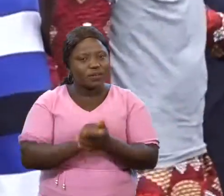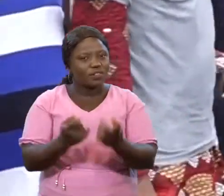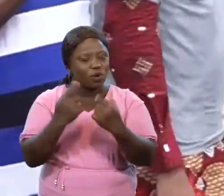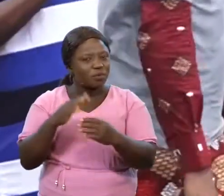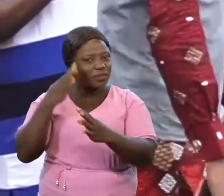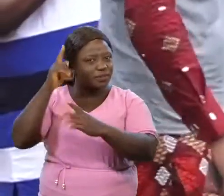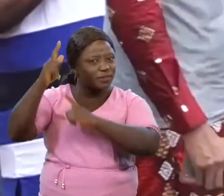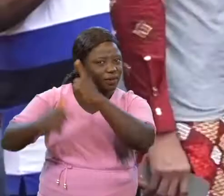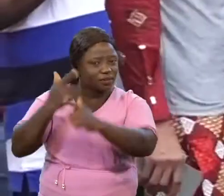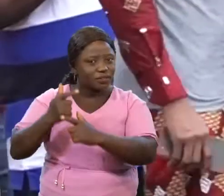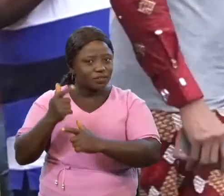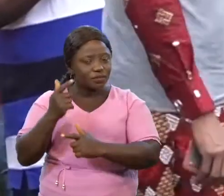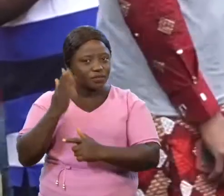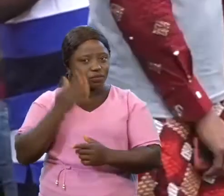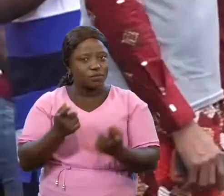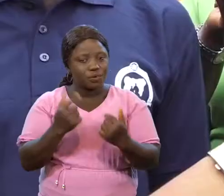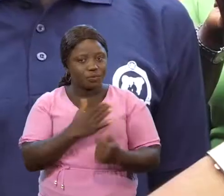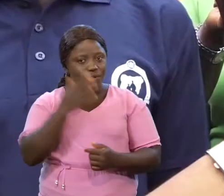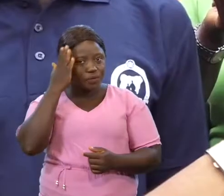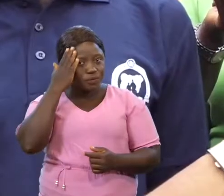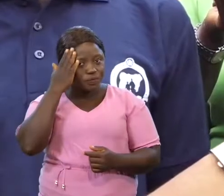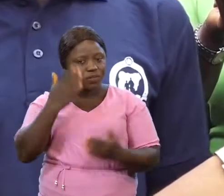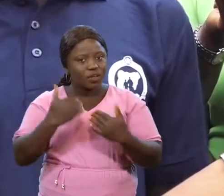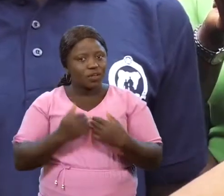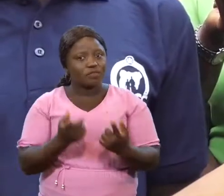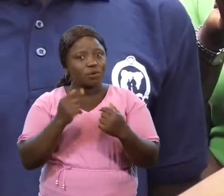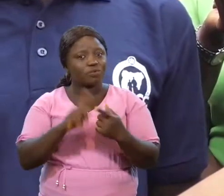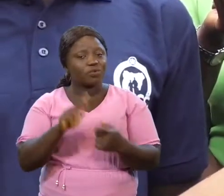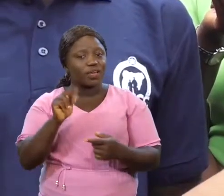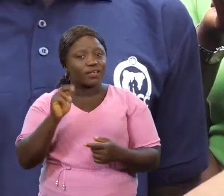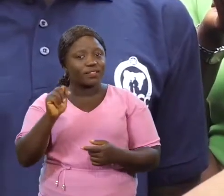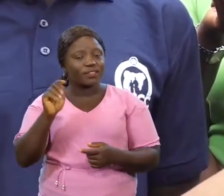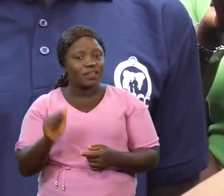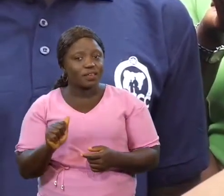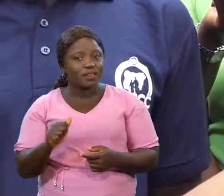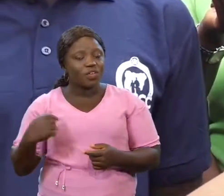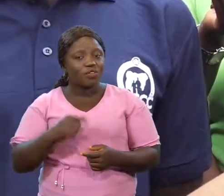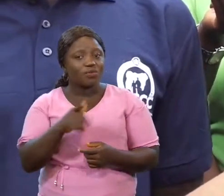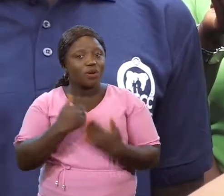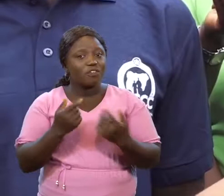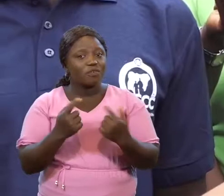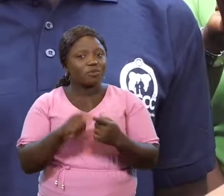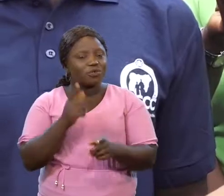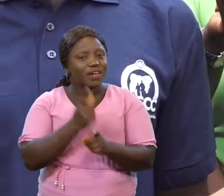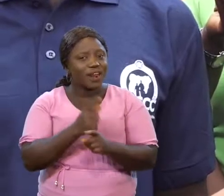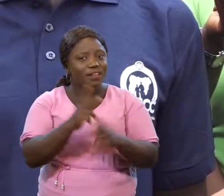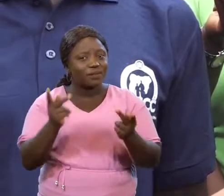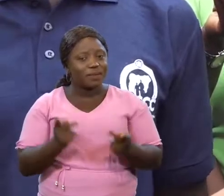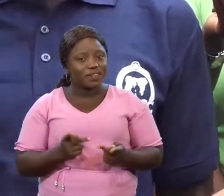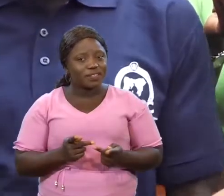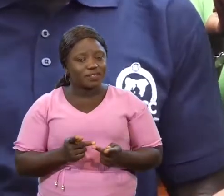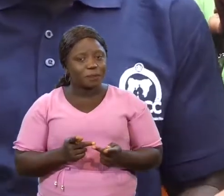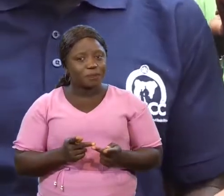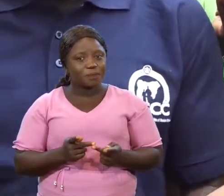coming generations will build upon. Having come to NTA, you've come to the right place.